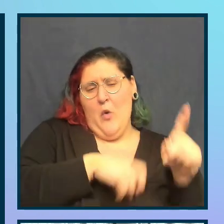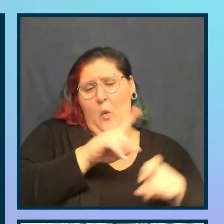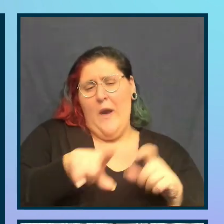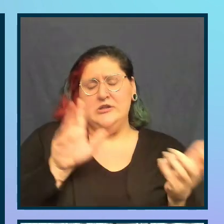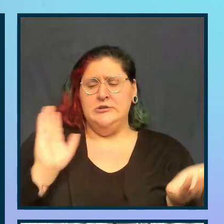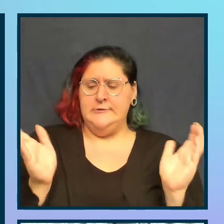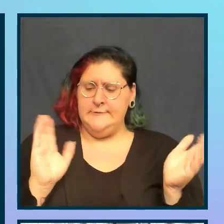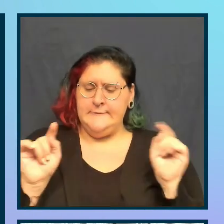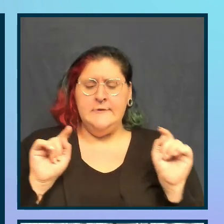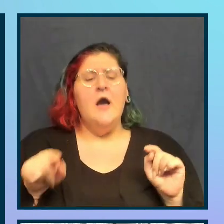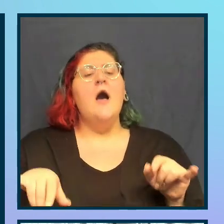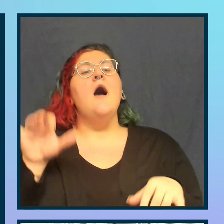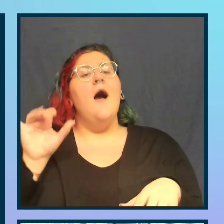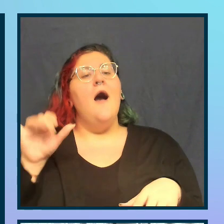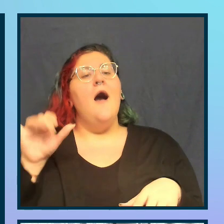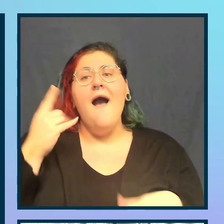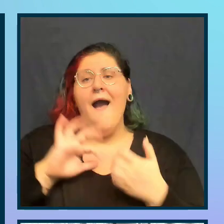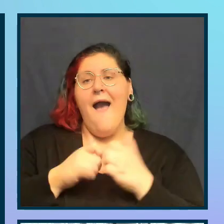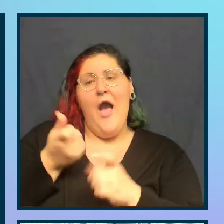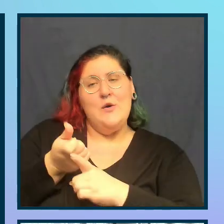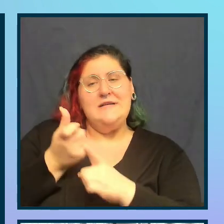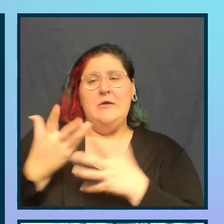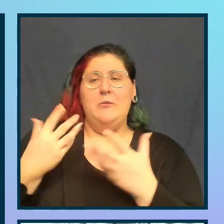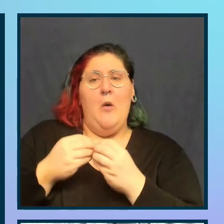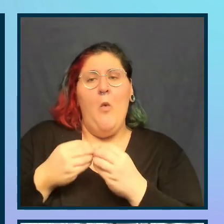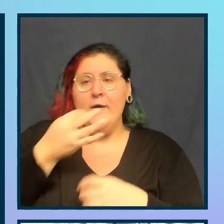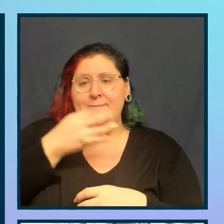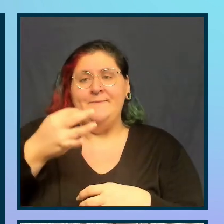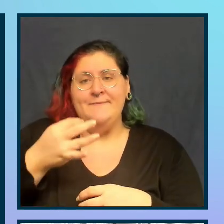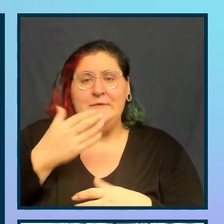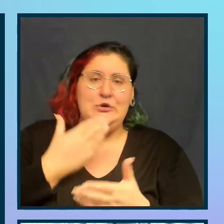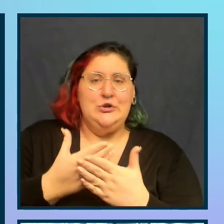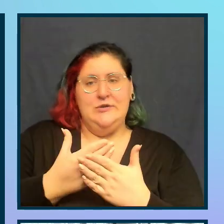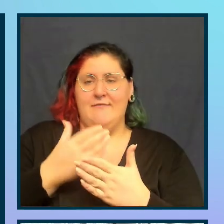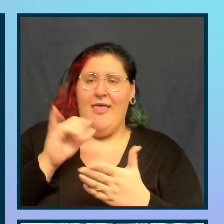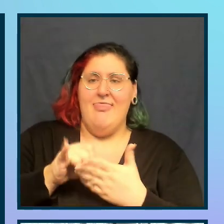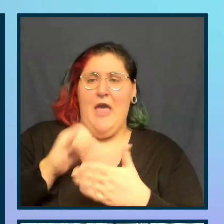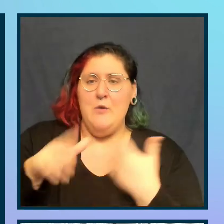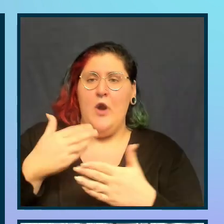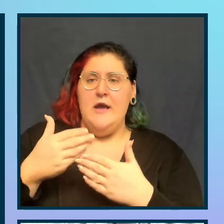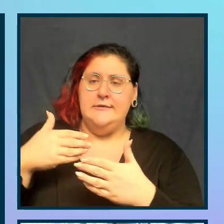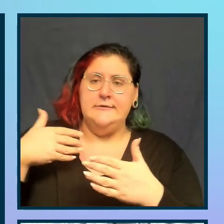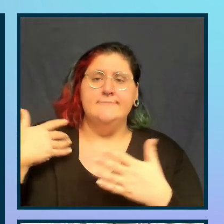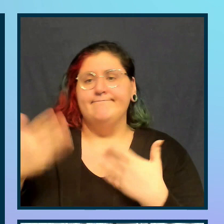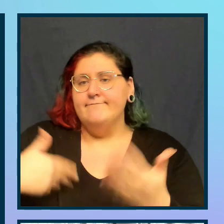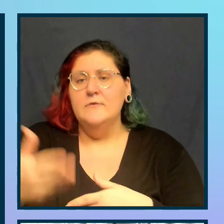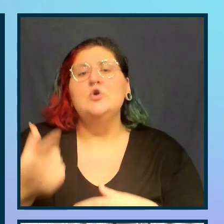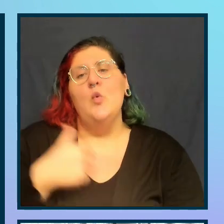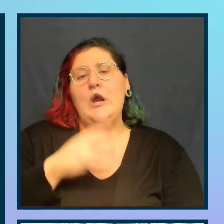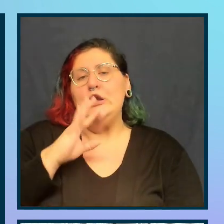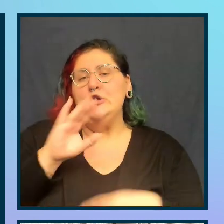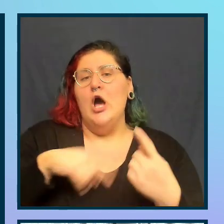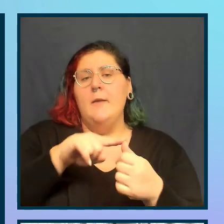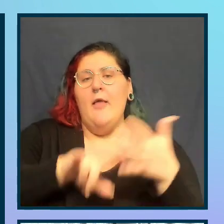with ACT's DevTools, we're gonna go over interactive elements. We're gonna go over structure and issues raised by